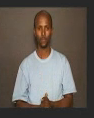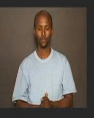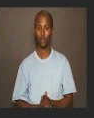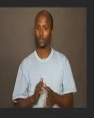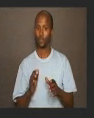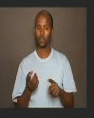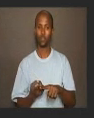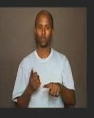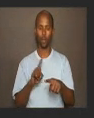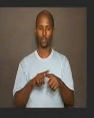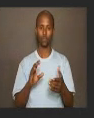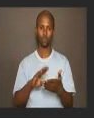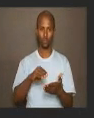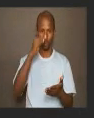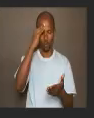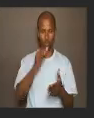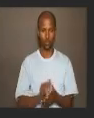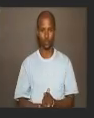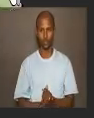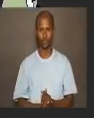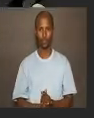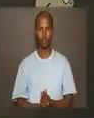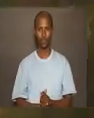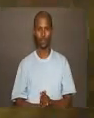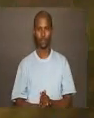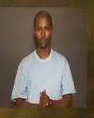Let's get back to our lesson.